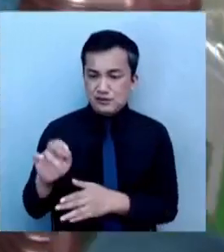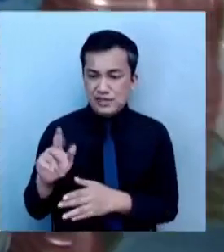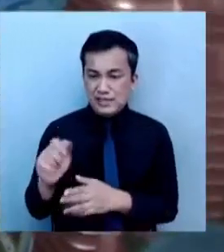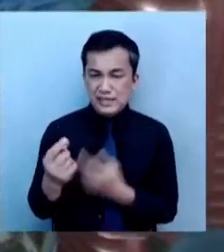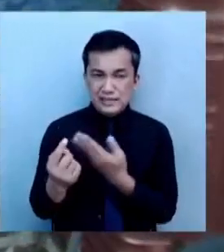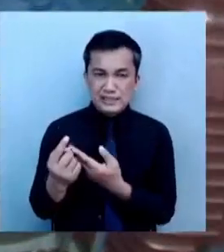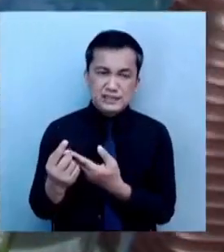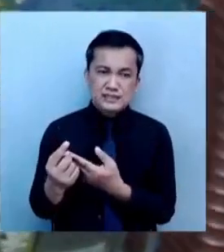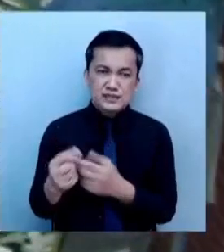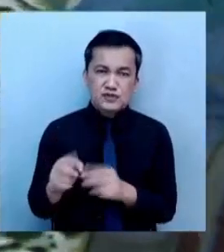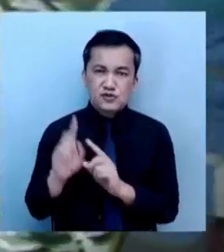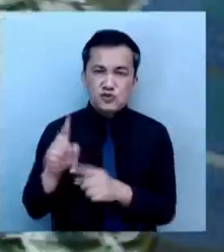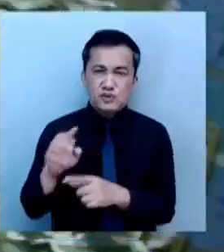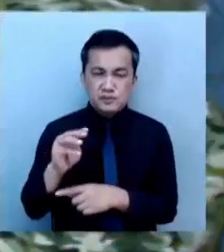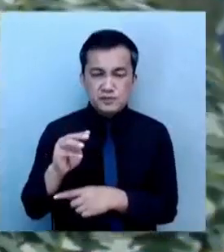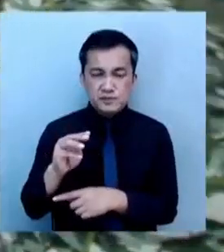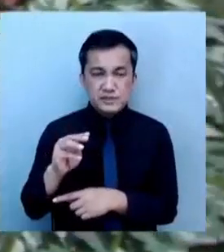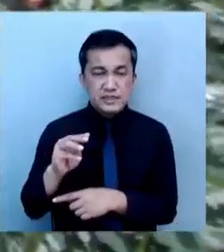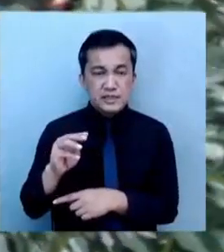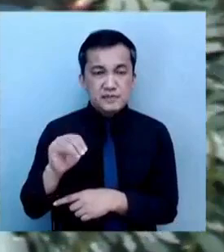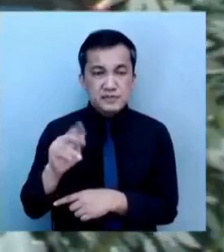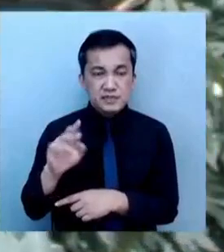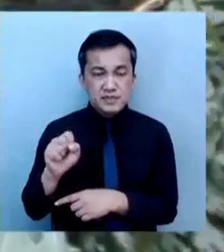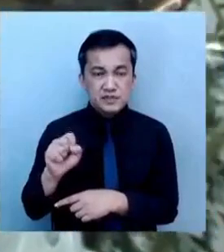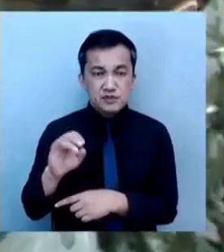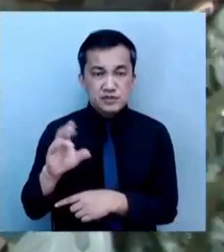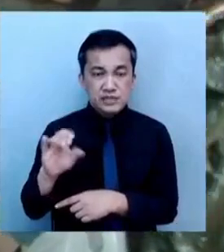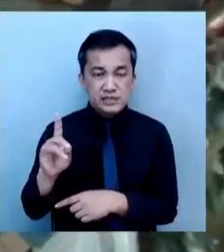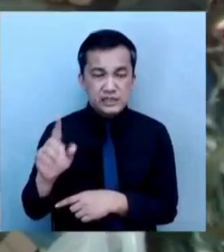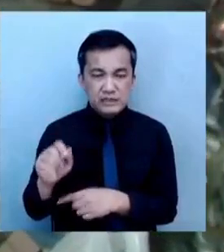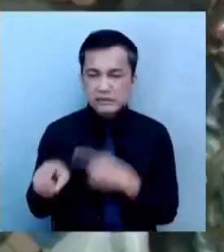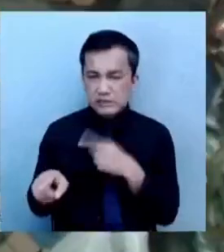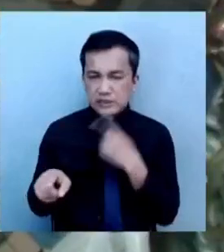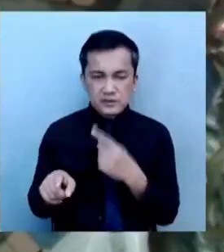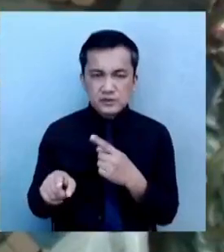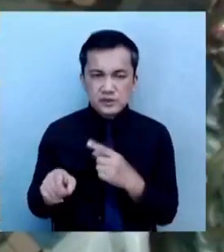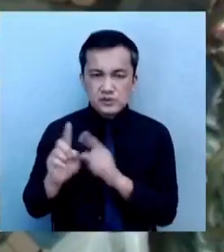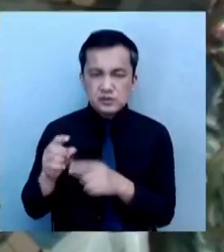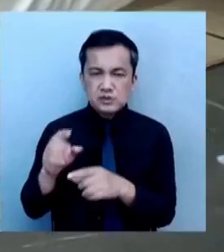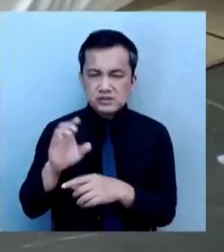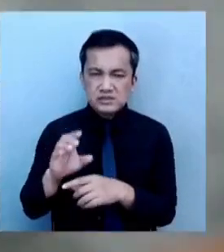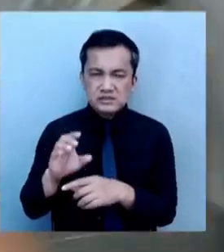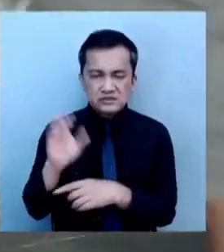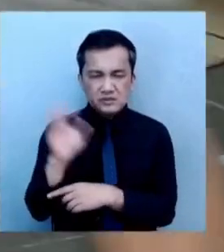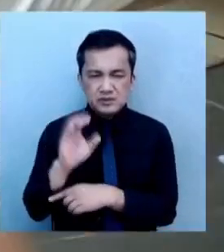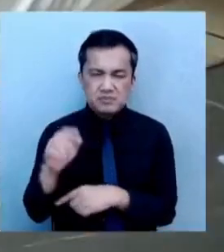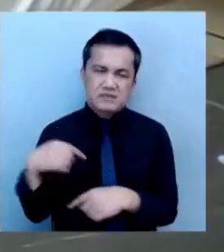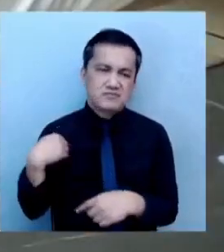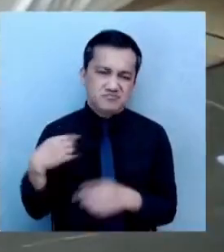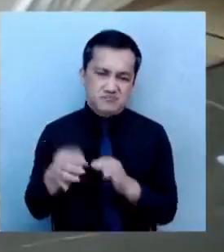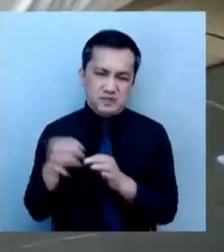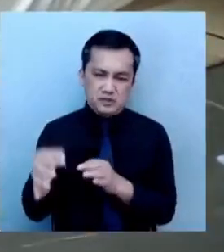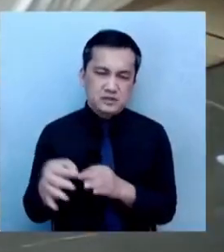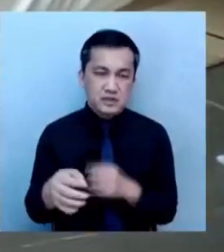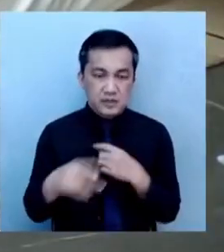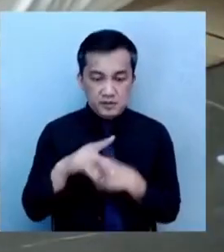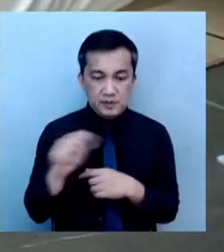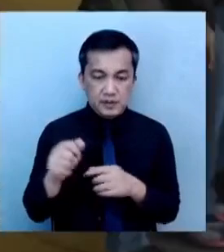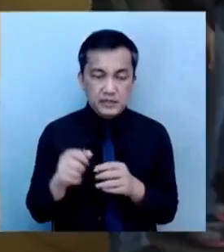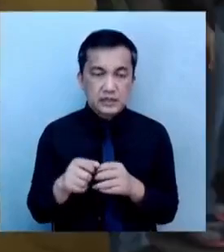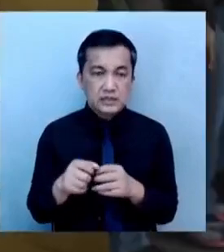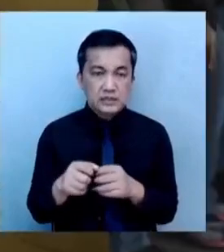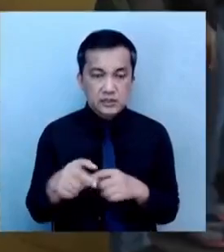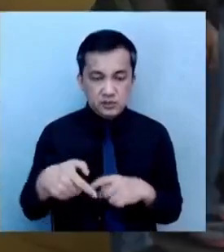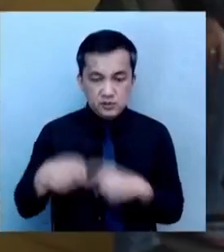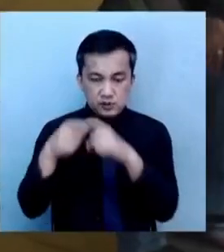Occidental, fears she won't make it for Christmas after her trip got rescheduled. According to PPA, trips were suspended and moved to a later